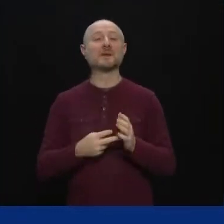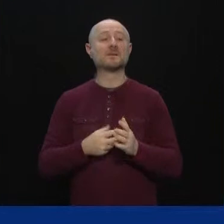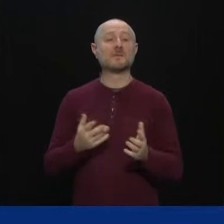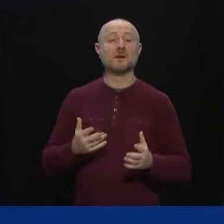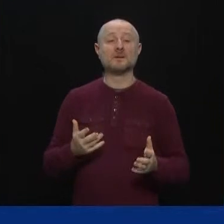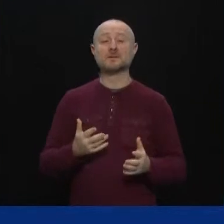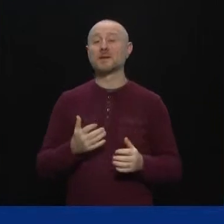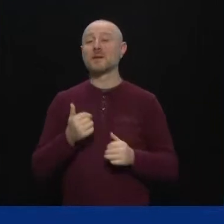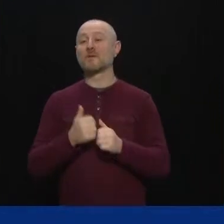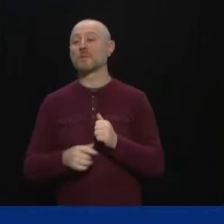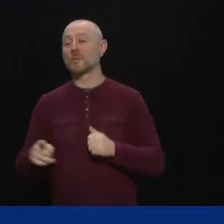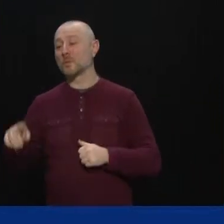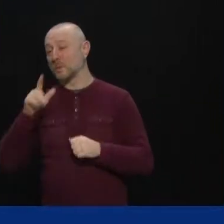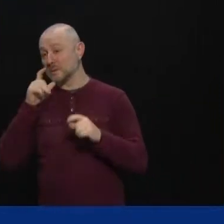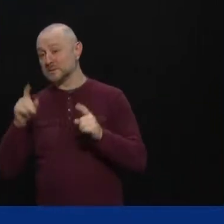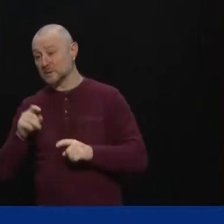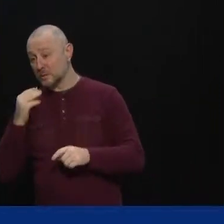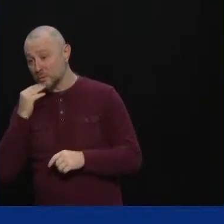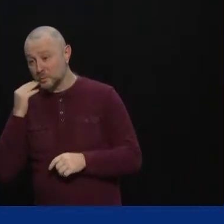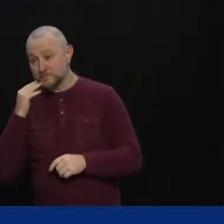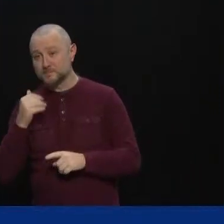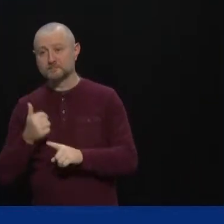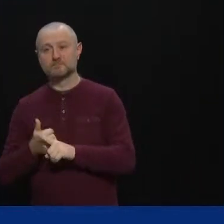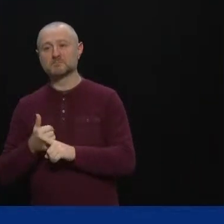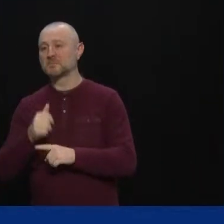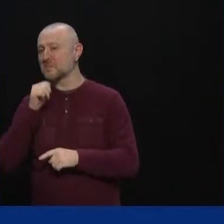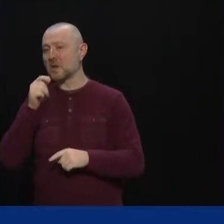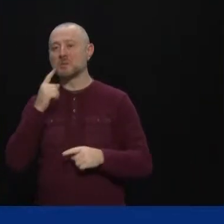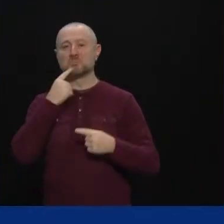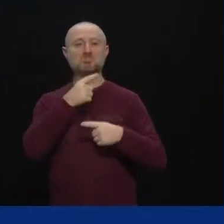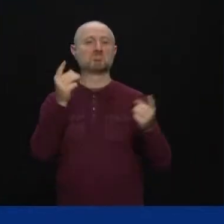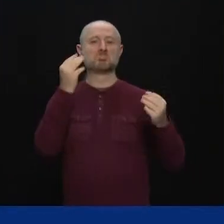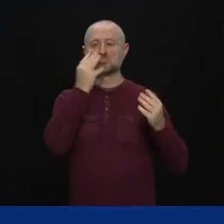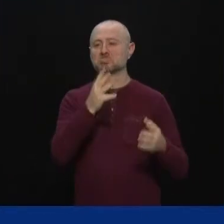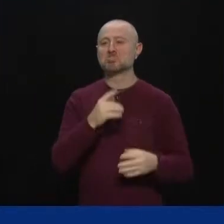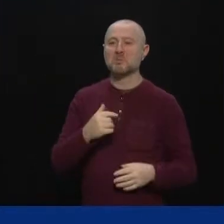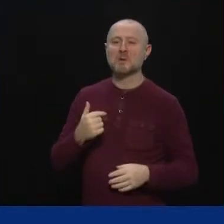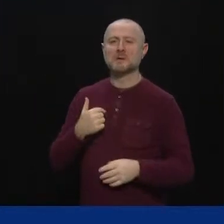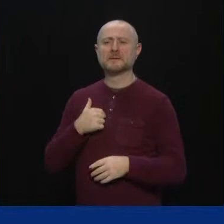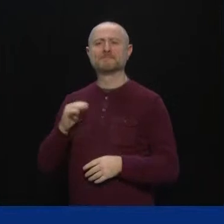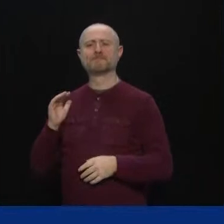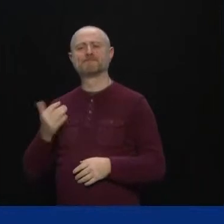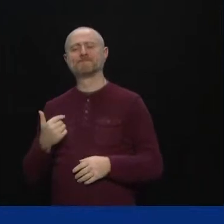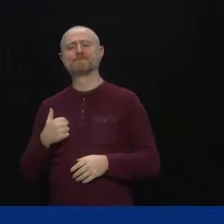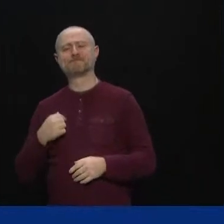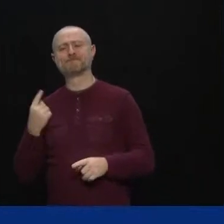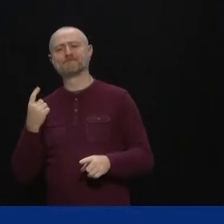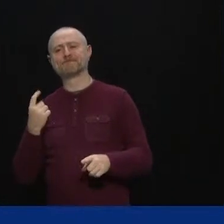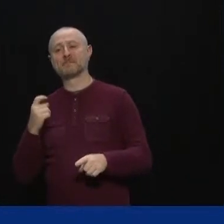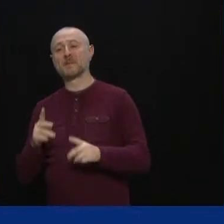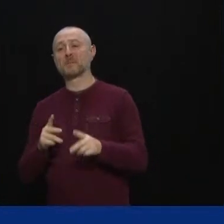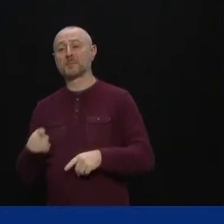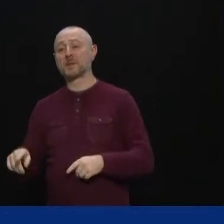that information generally themselves. But my theory is, and again, it's just a theory, that people who are doing home tests